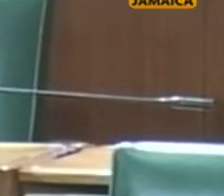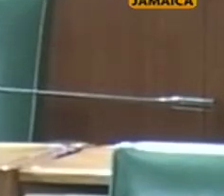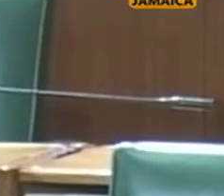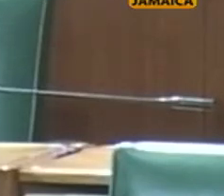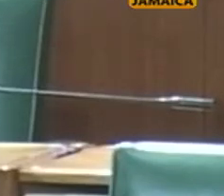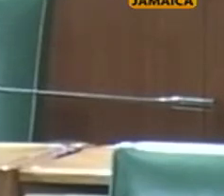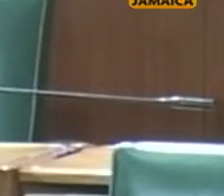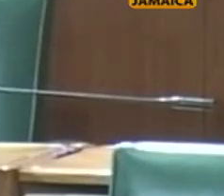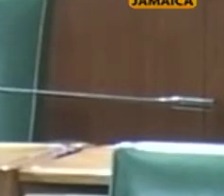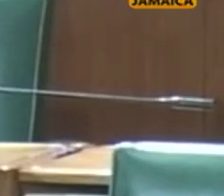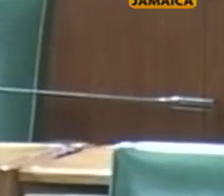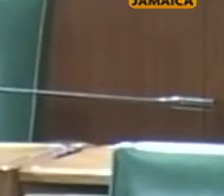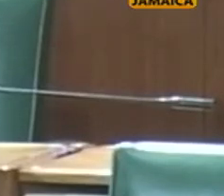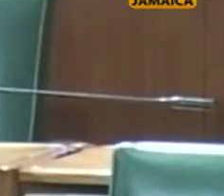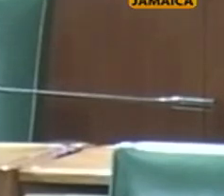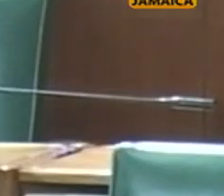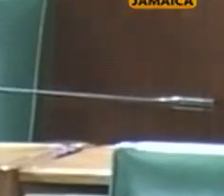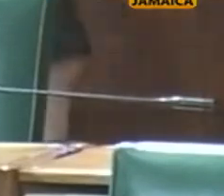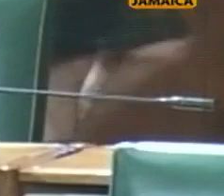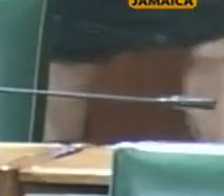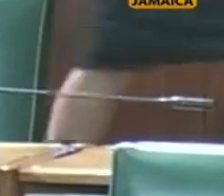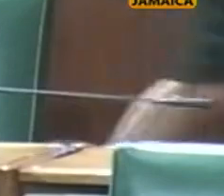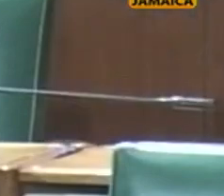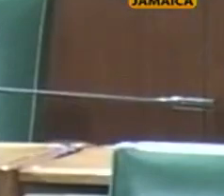attention of great national importance.